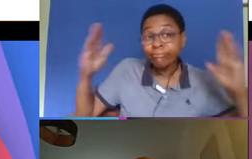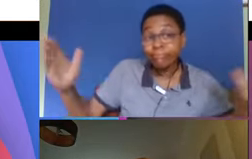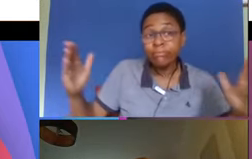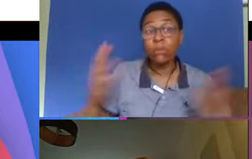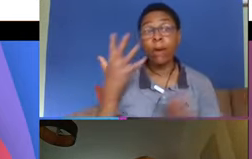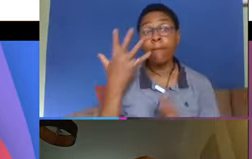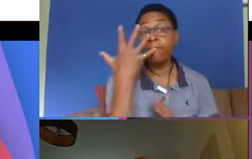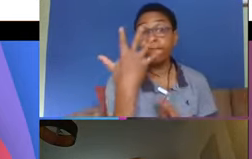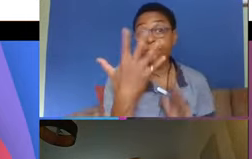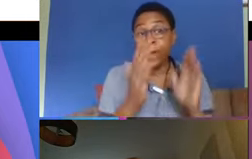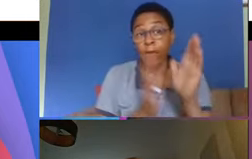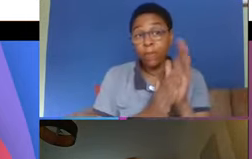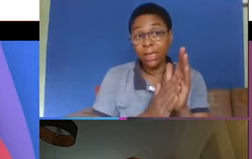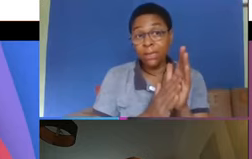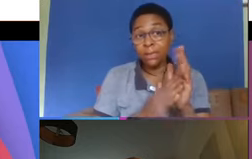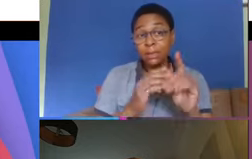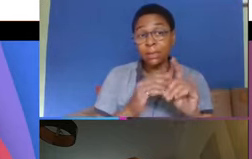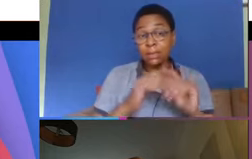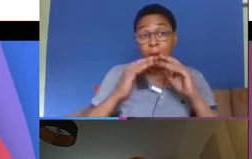of extending to that sort of area.